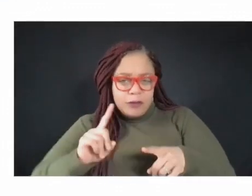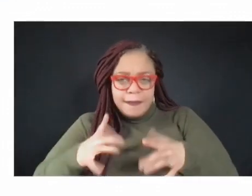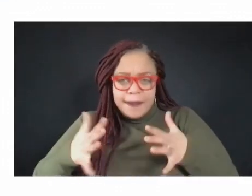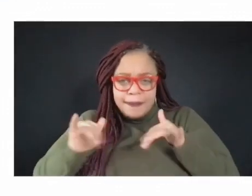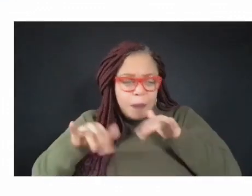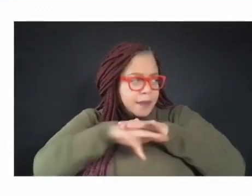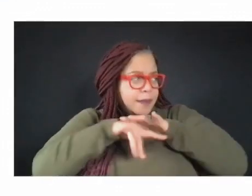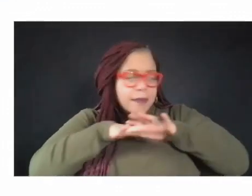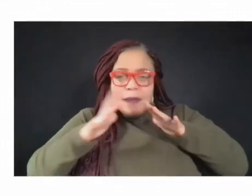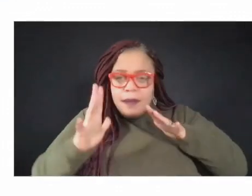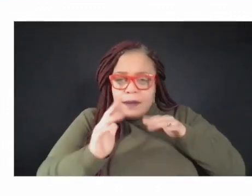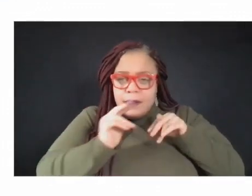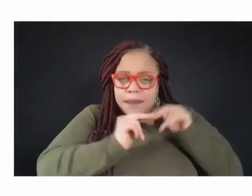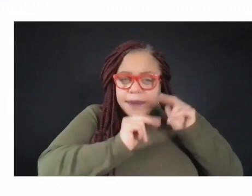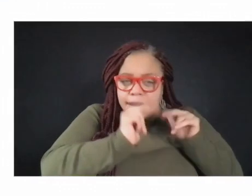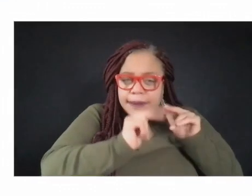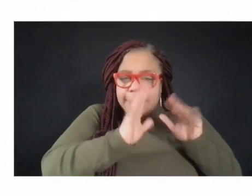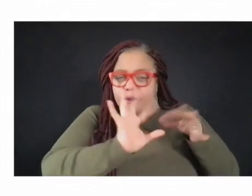of trust.